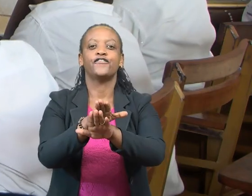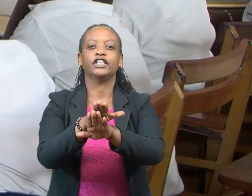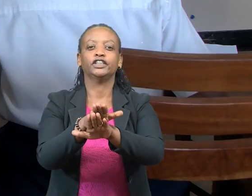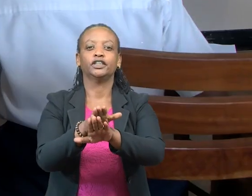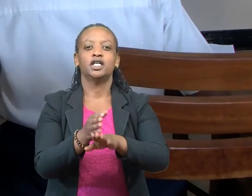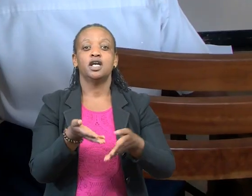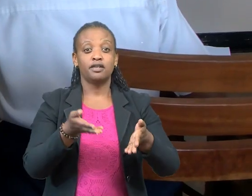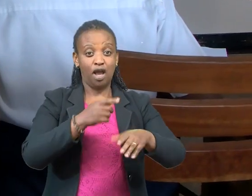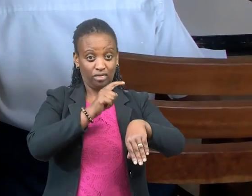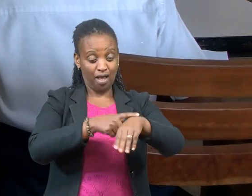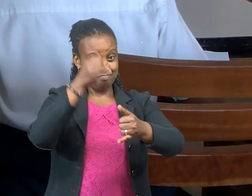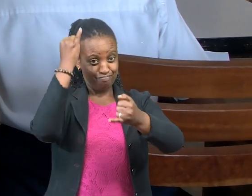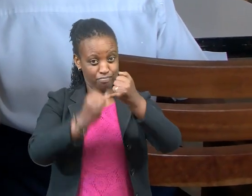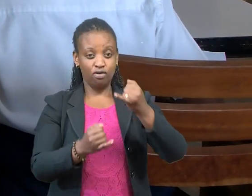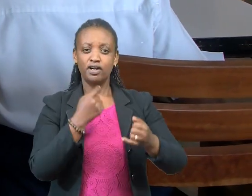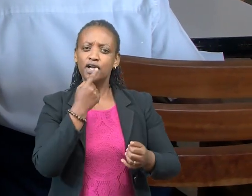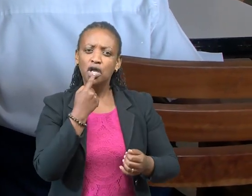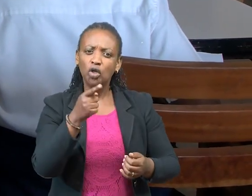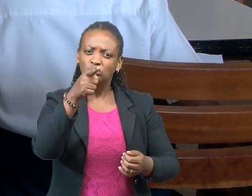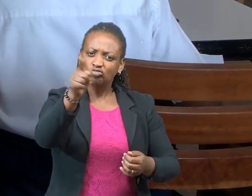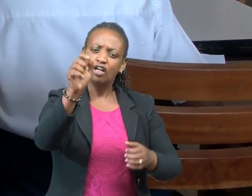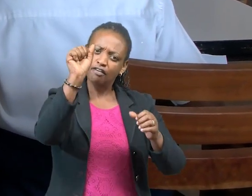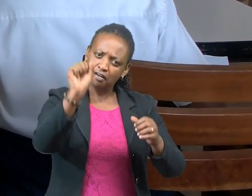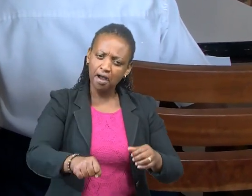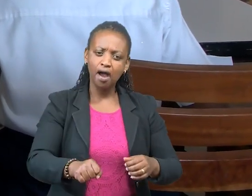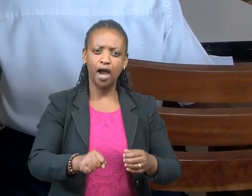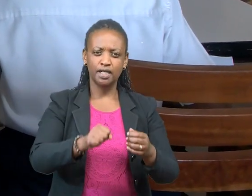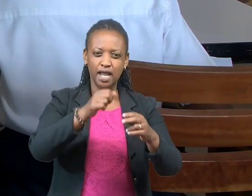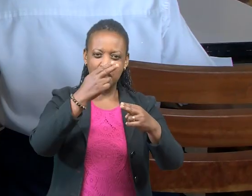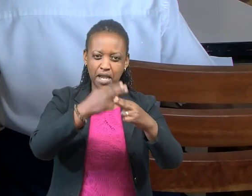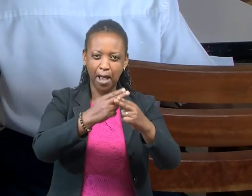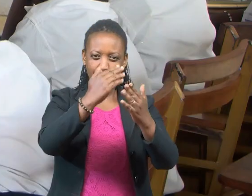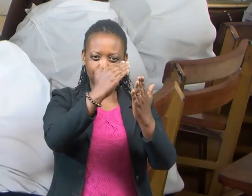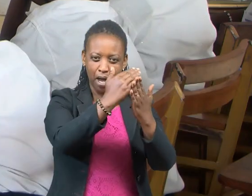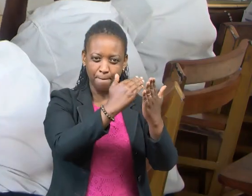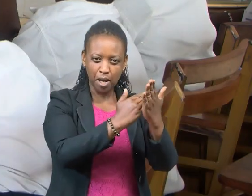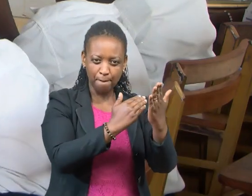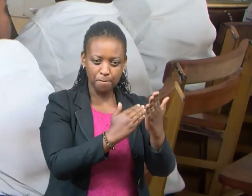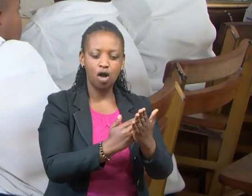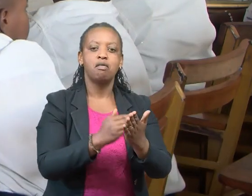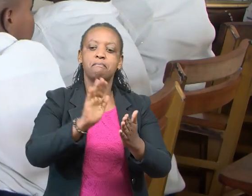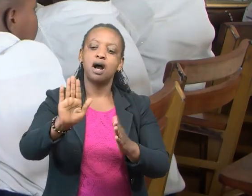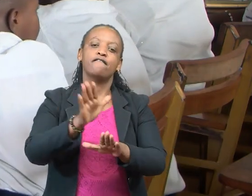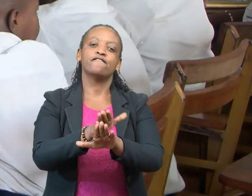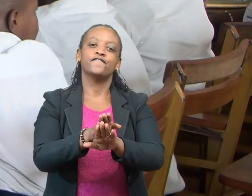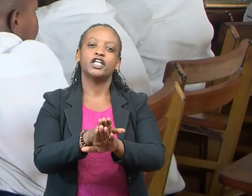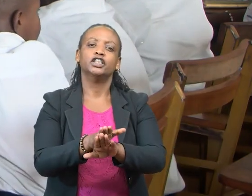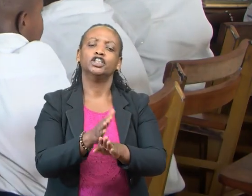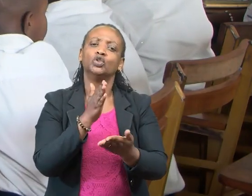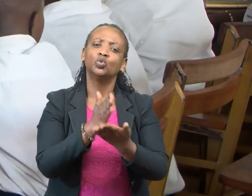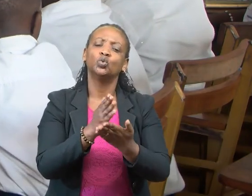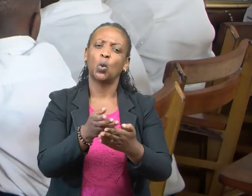a fish. So by the end of the lesson, you'll be able to name parts of a